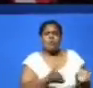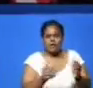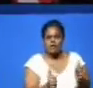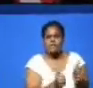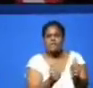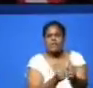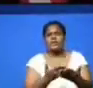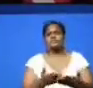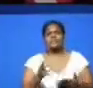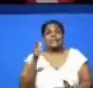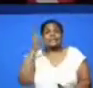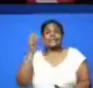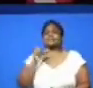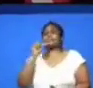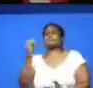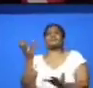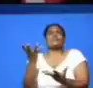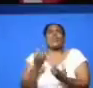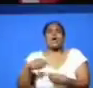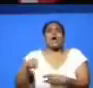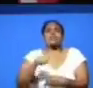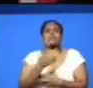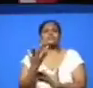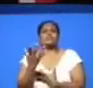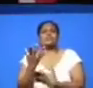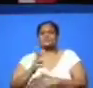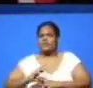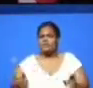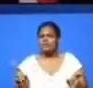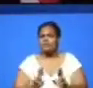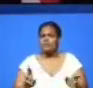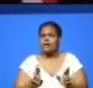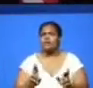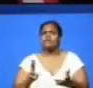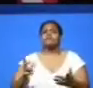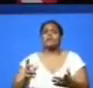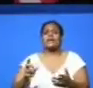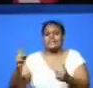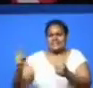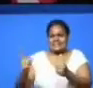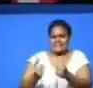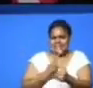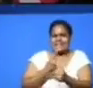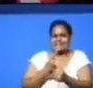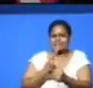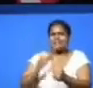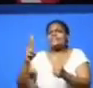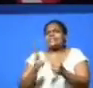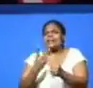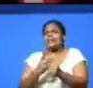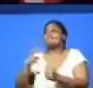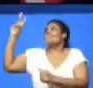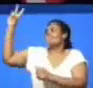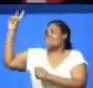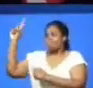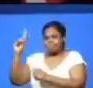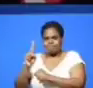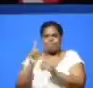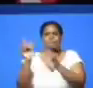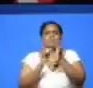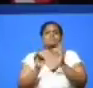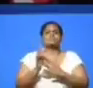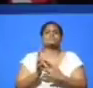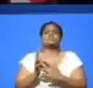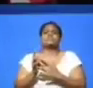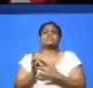The devil does not want you to get ready for the second coming of Jesus.